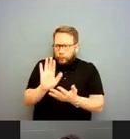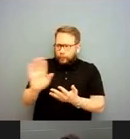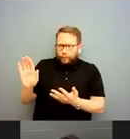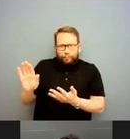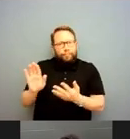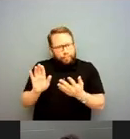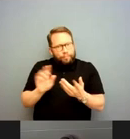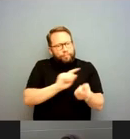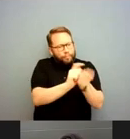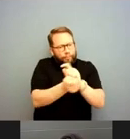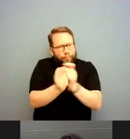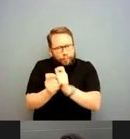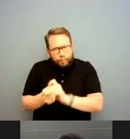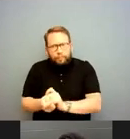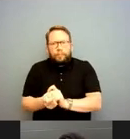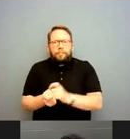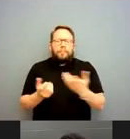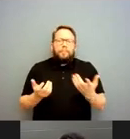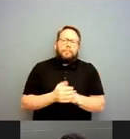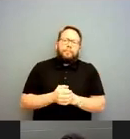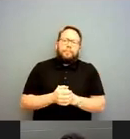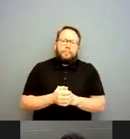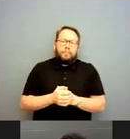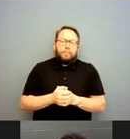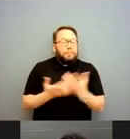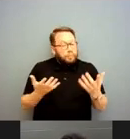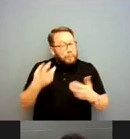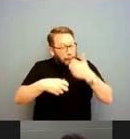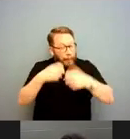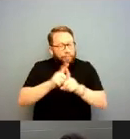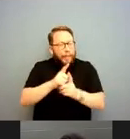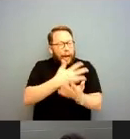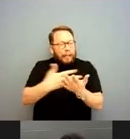exposed to in the Nordics, in the Nordic societies.